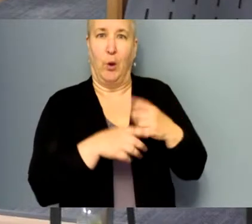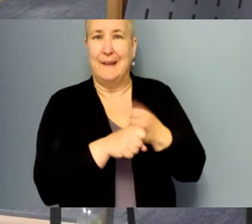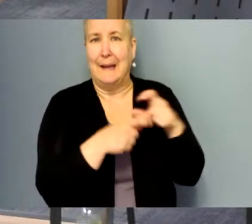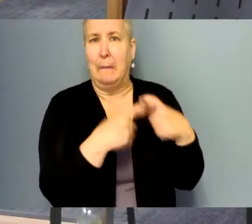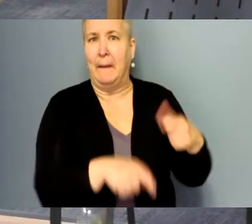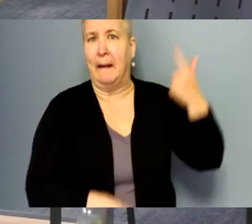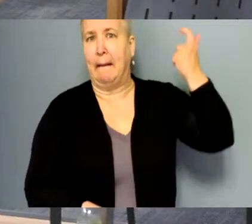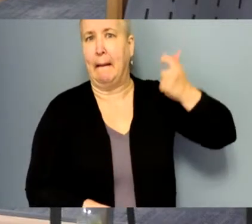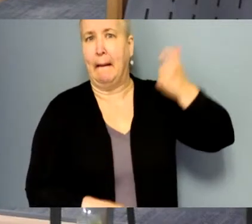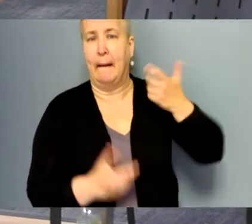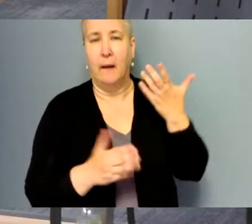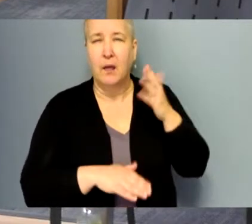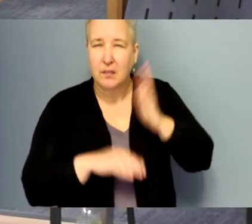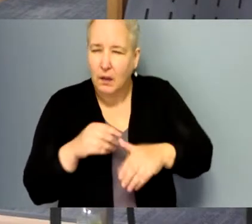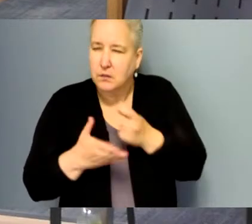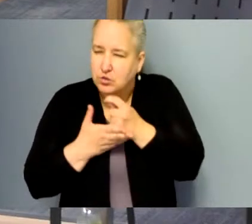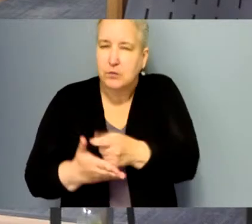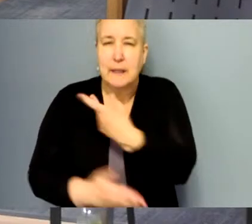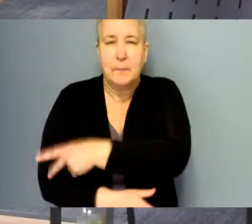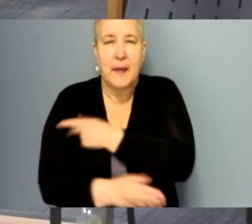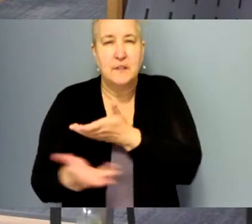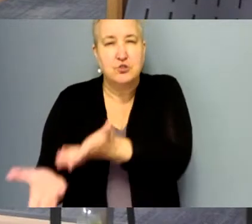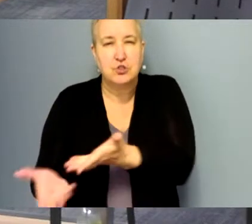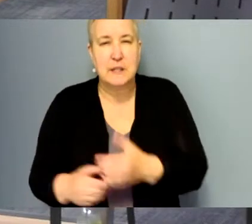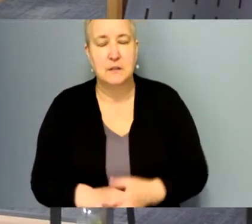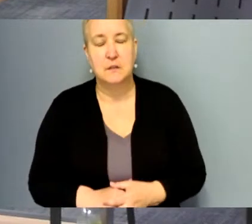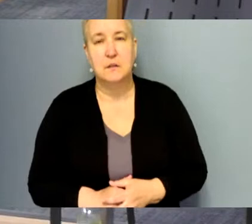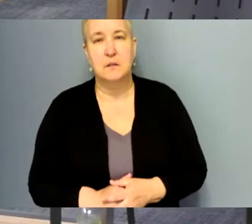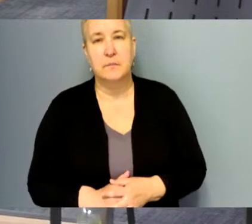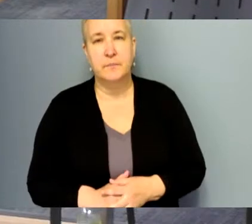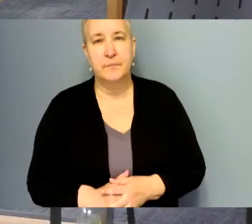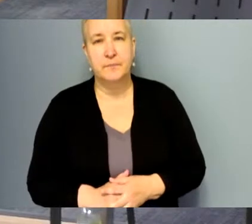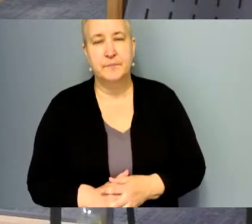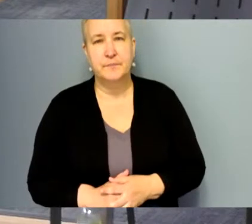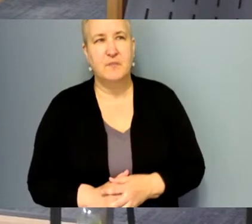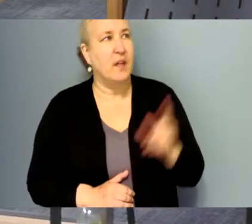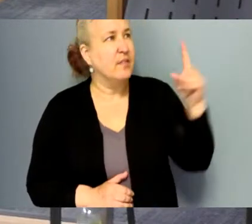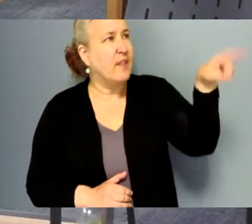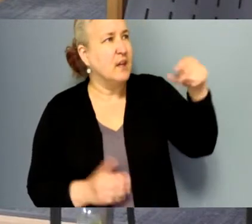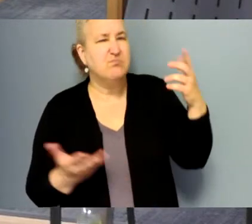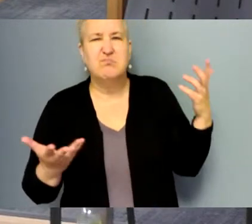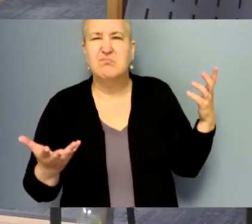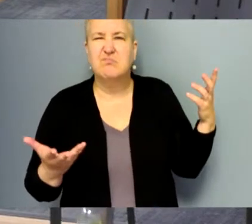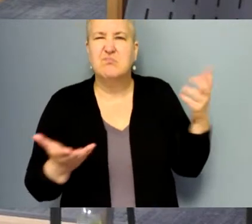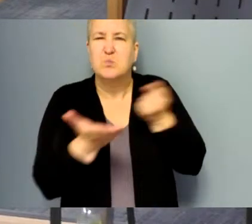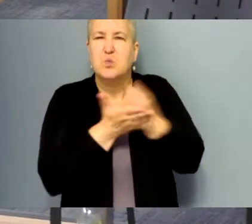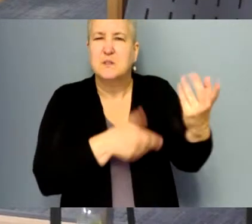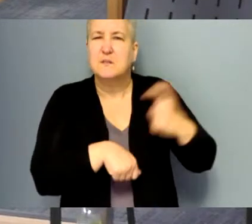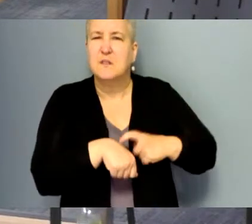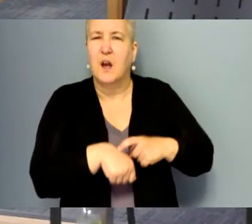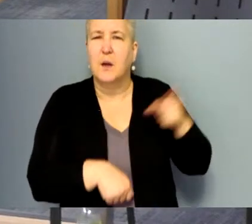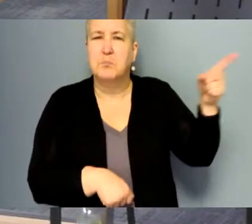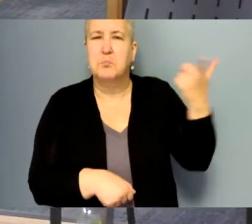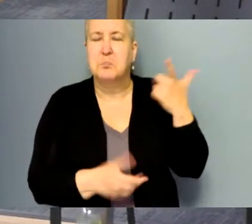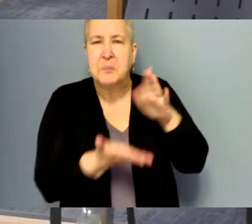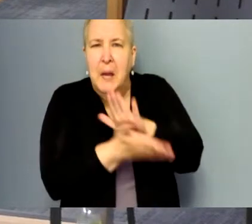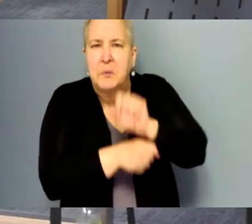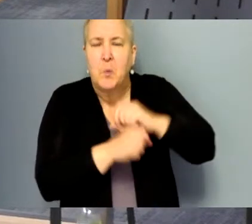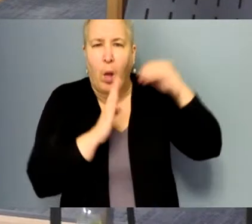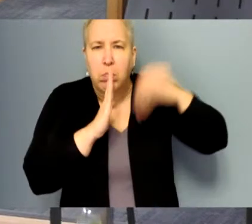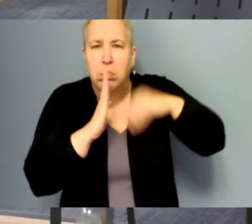paycheck than treating the patient. They're wasting time on